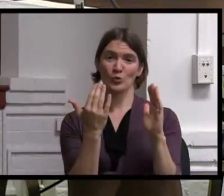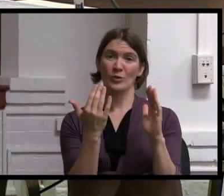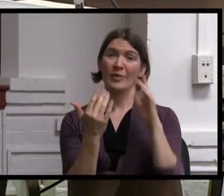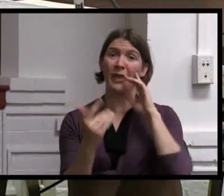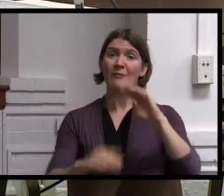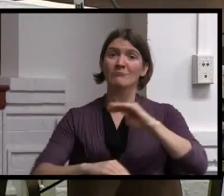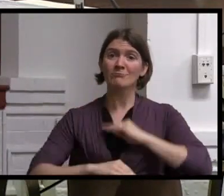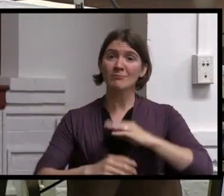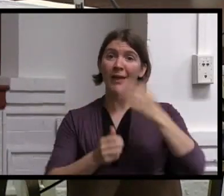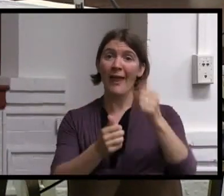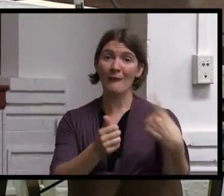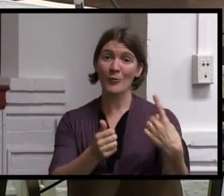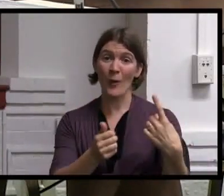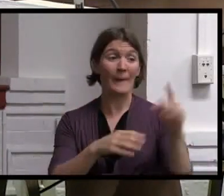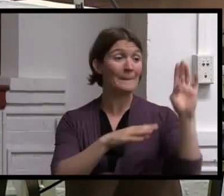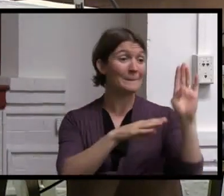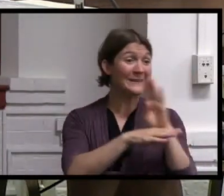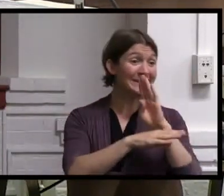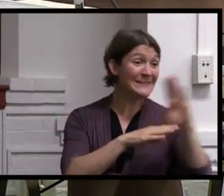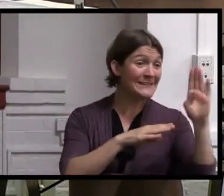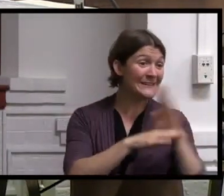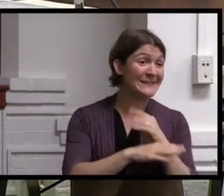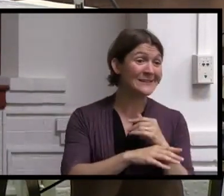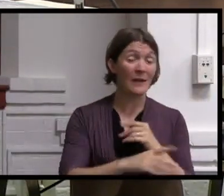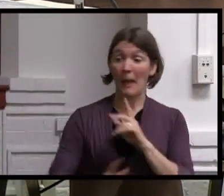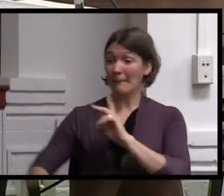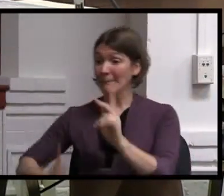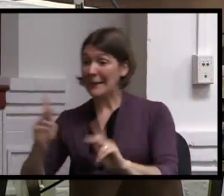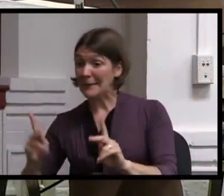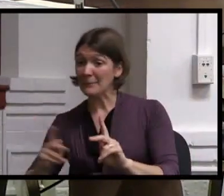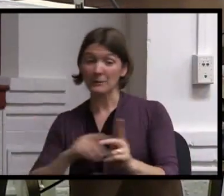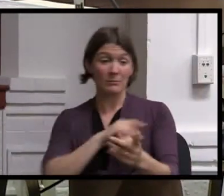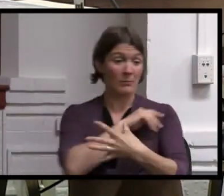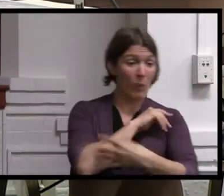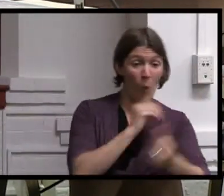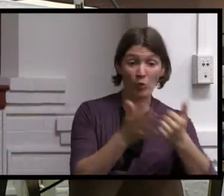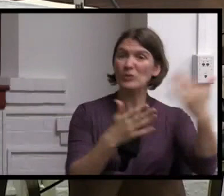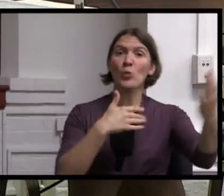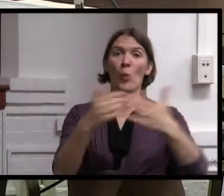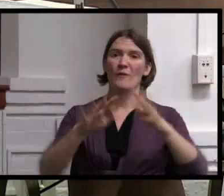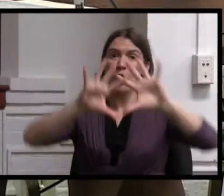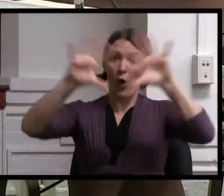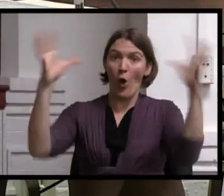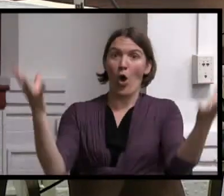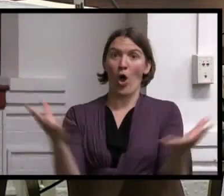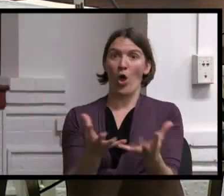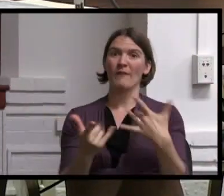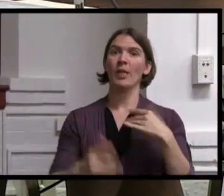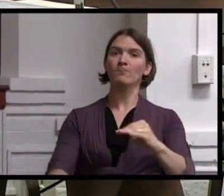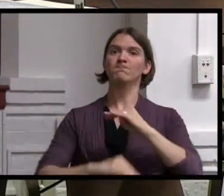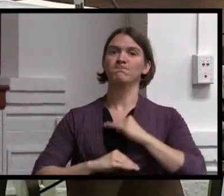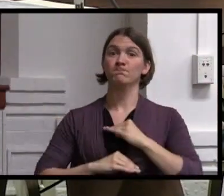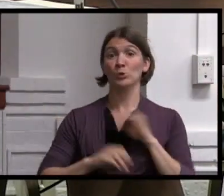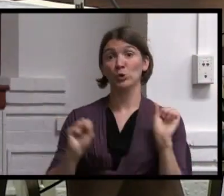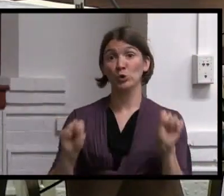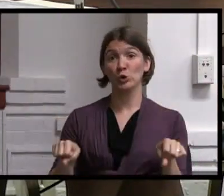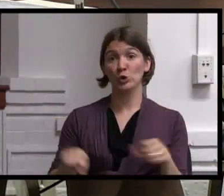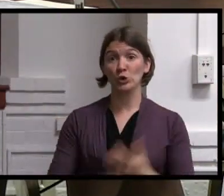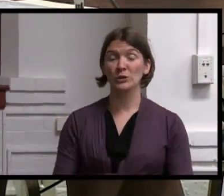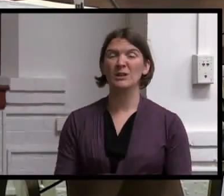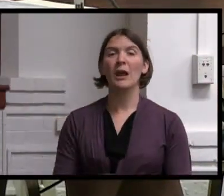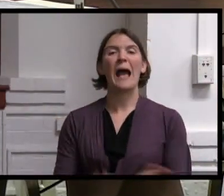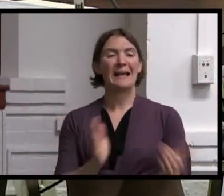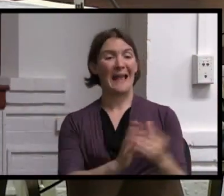serves everyone from the grassroots to the top down and meets everybody in the middle. But